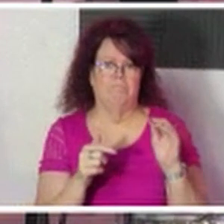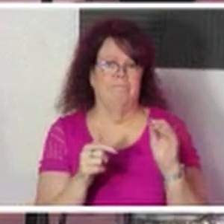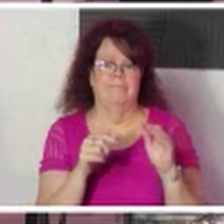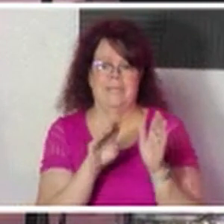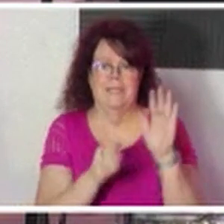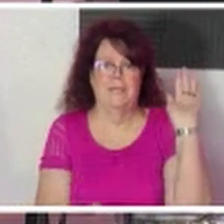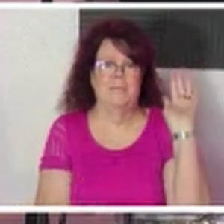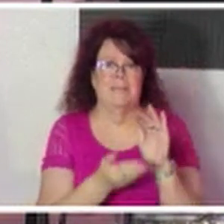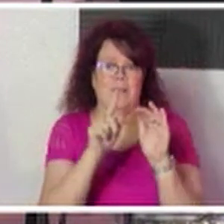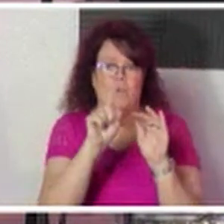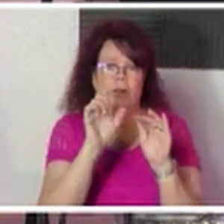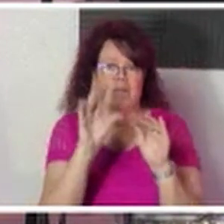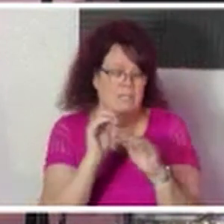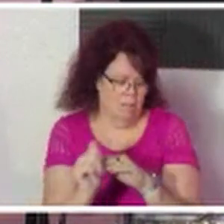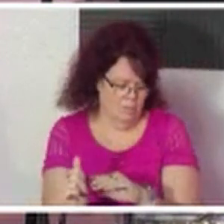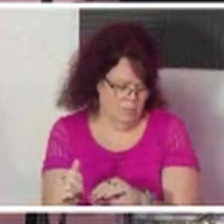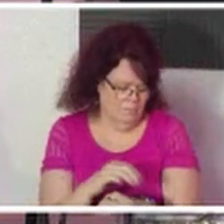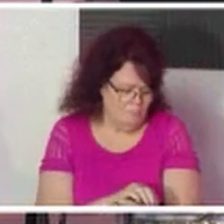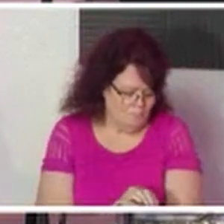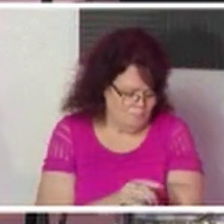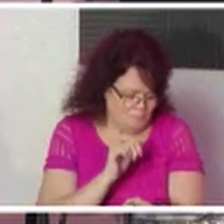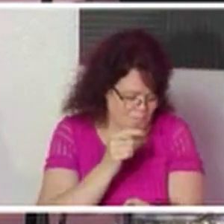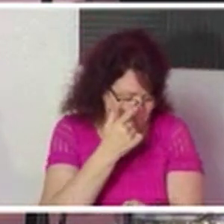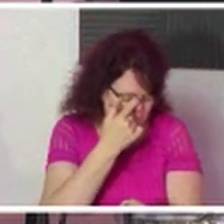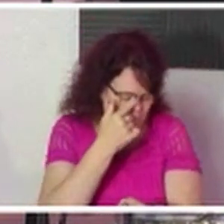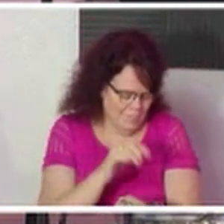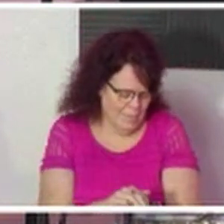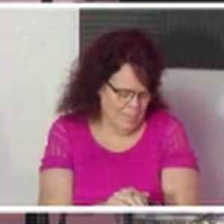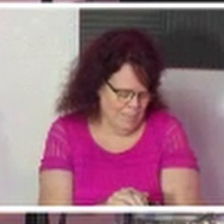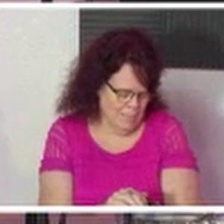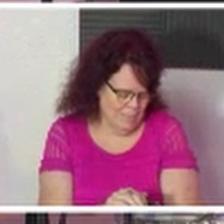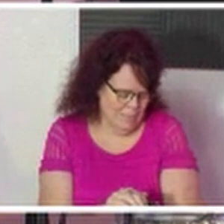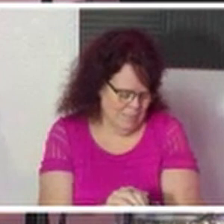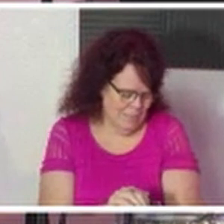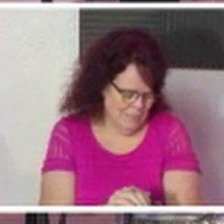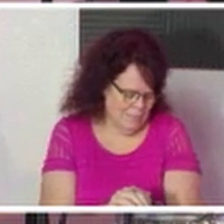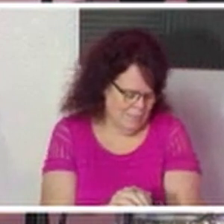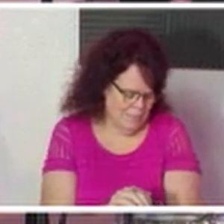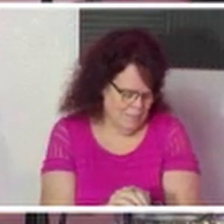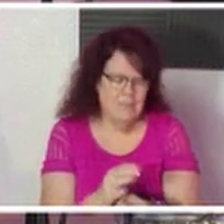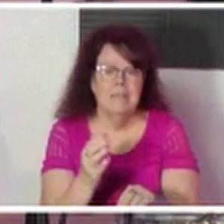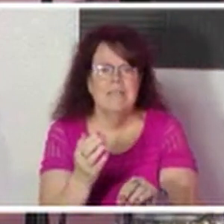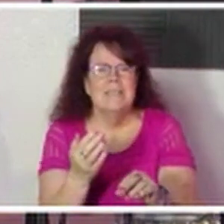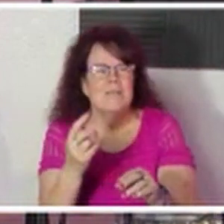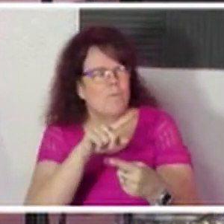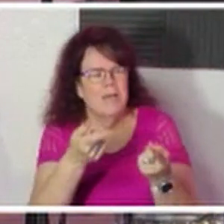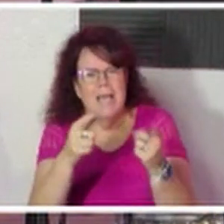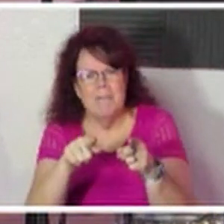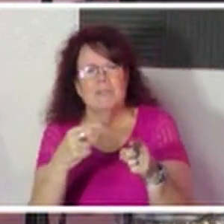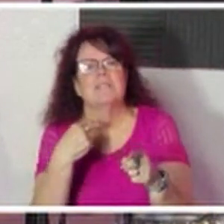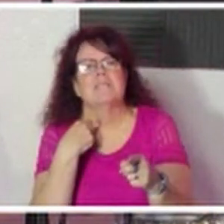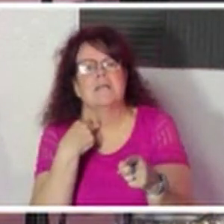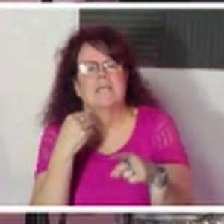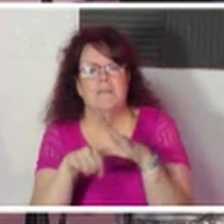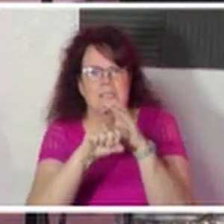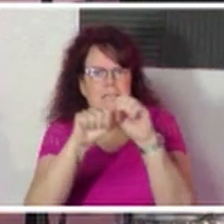I mean, it sounds like no big deal, but it is a big deal for a lot of people. And when that happens, you get caught in the system. And